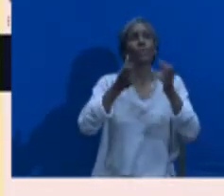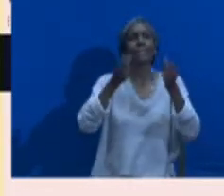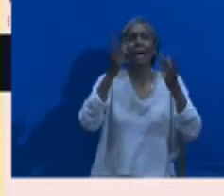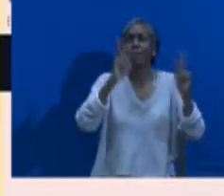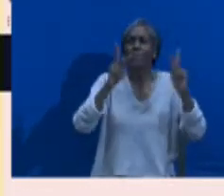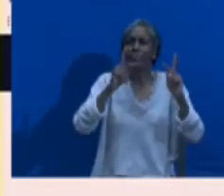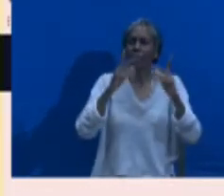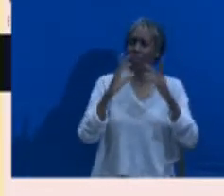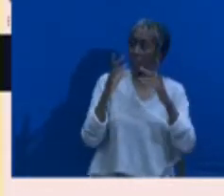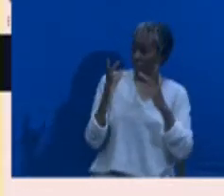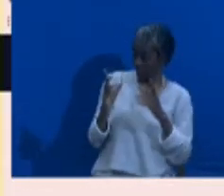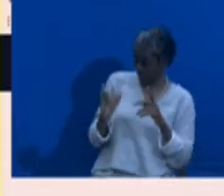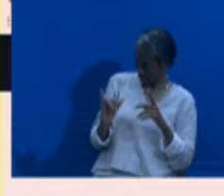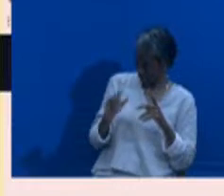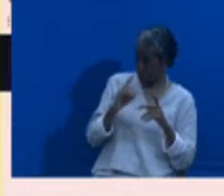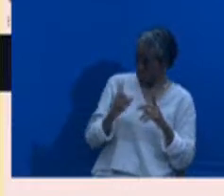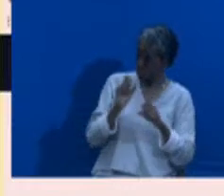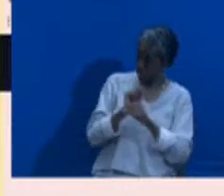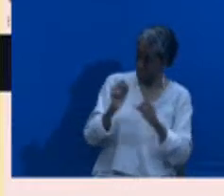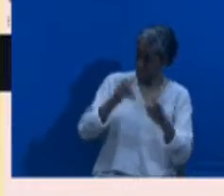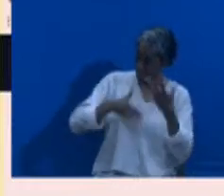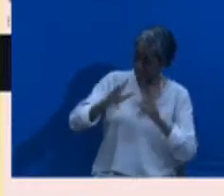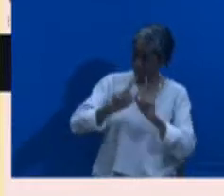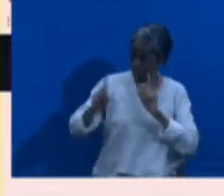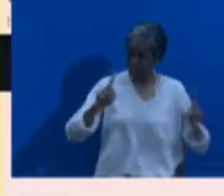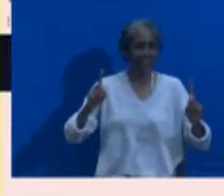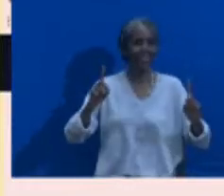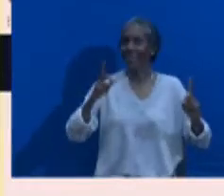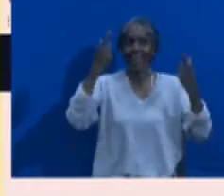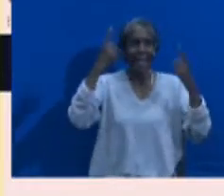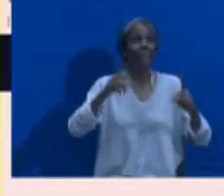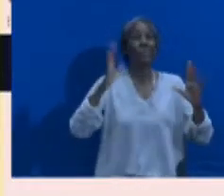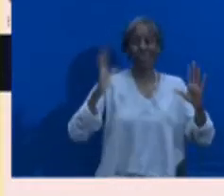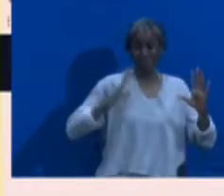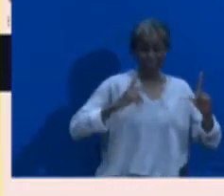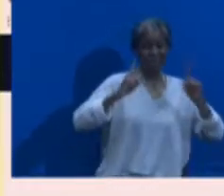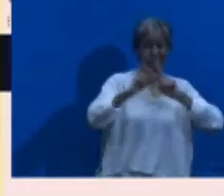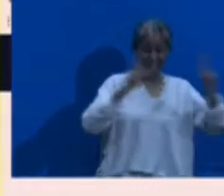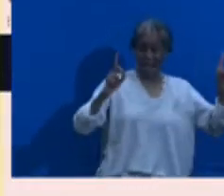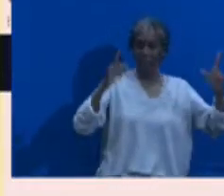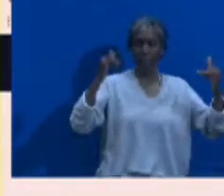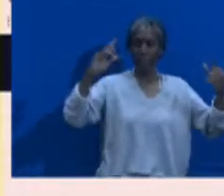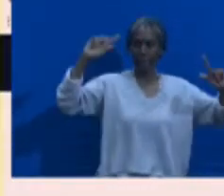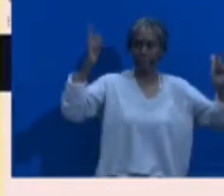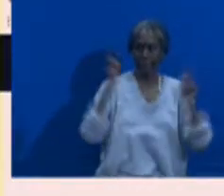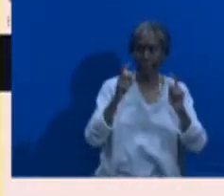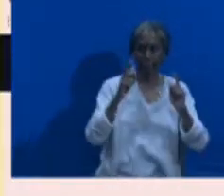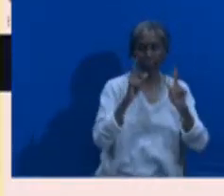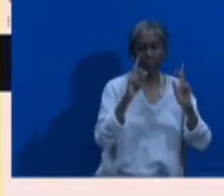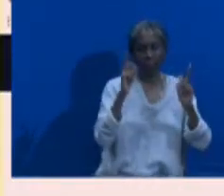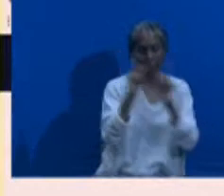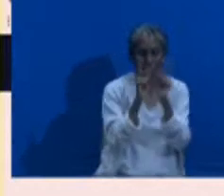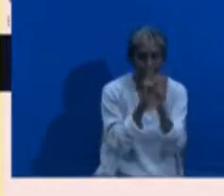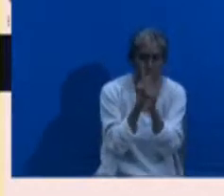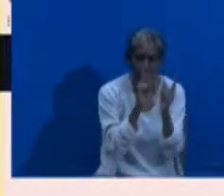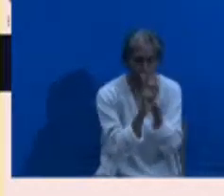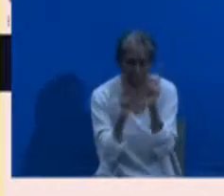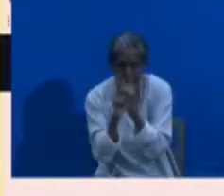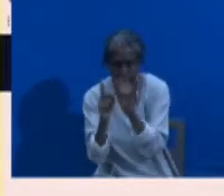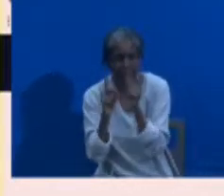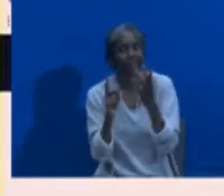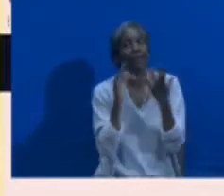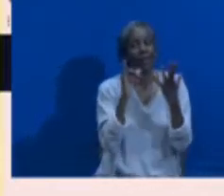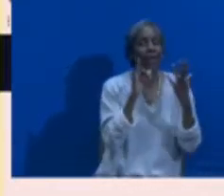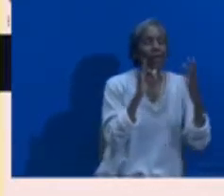I mentioned, we are seeing a slight downtick in the amount of social distancing, but again, it's well above where